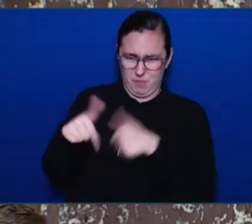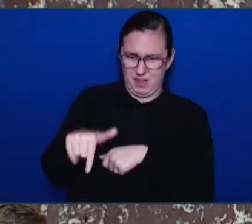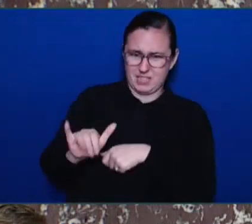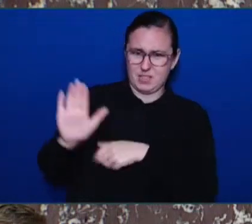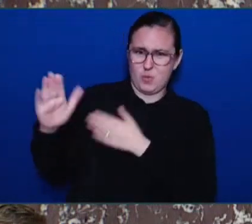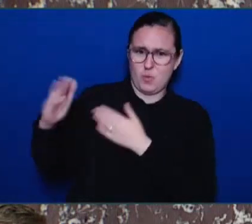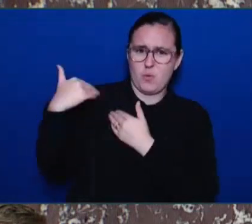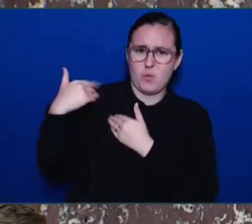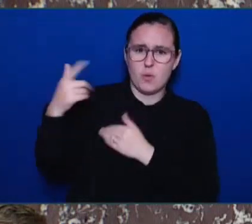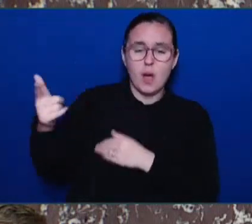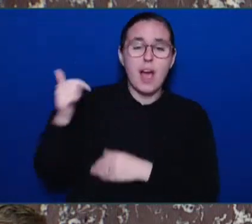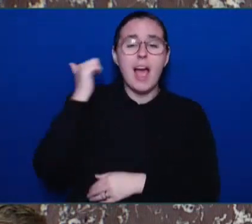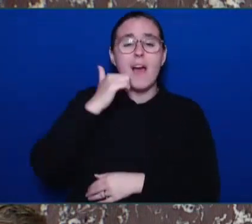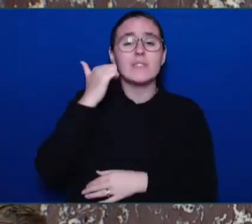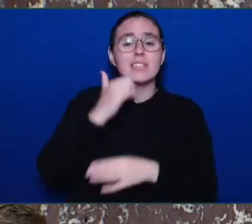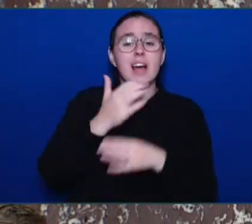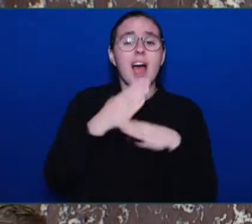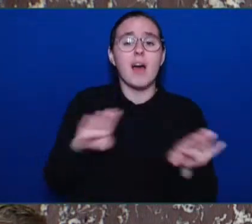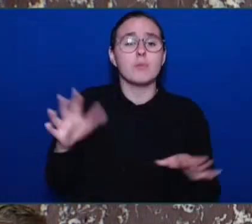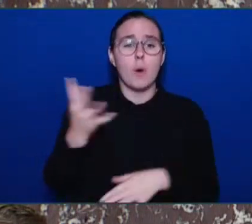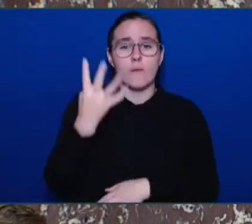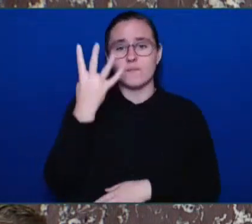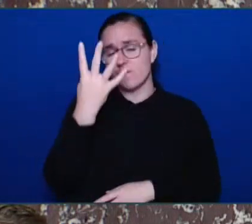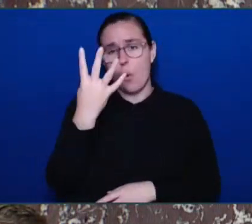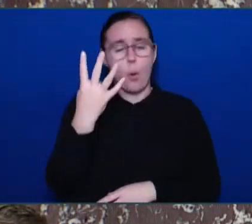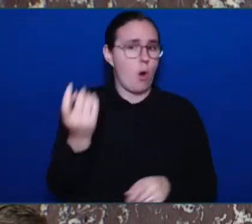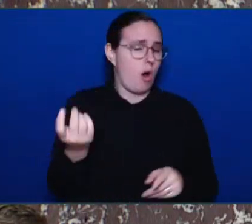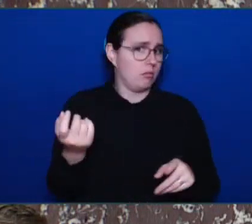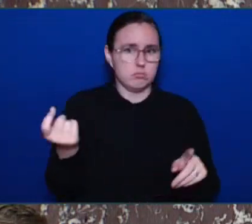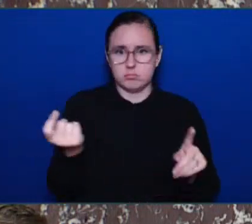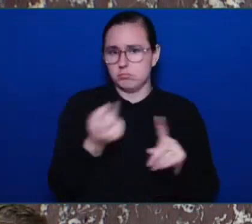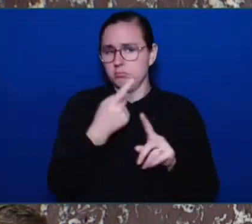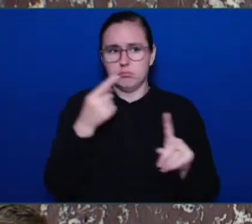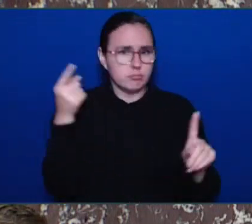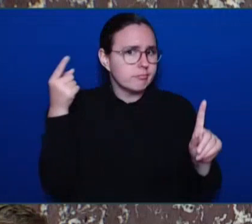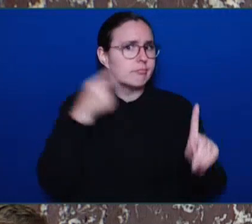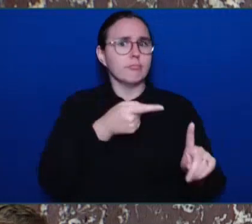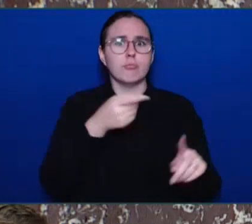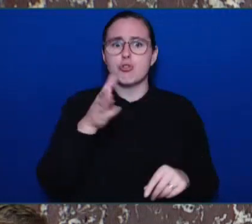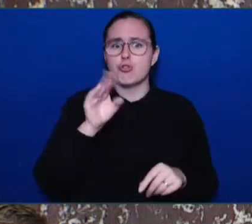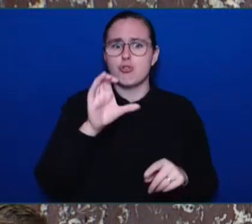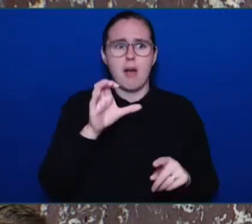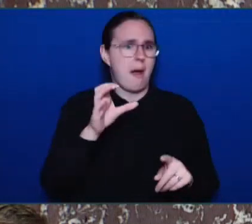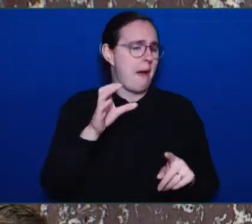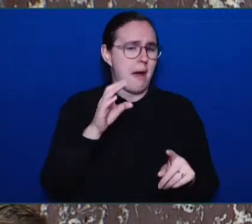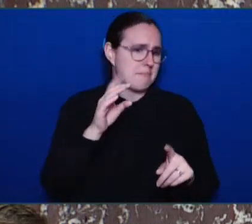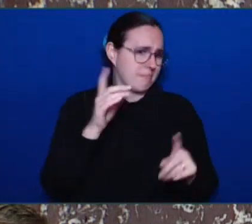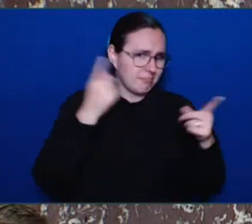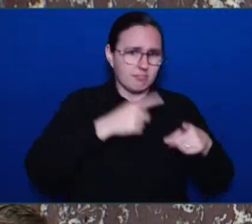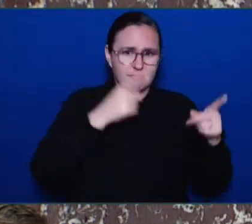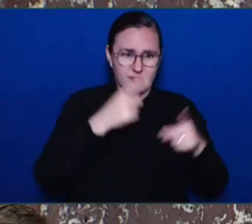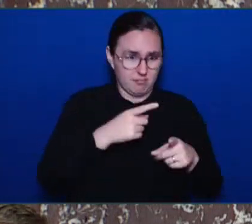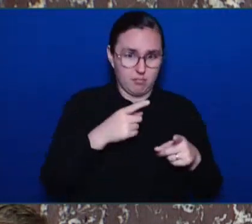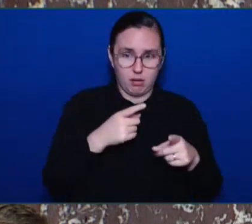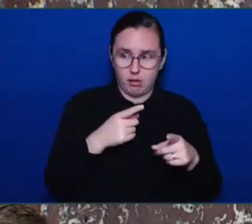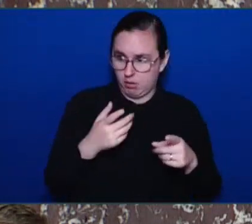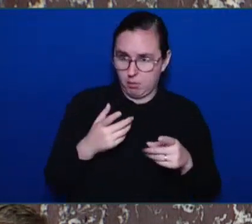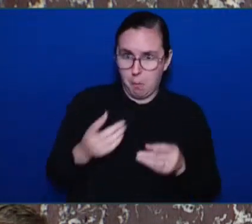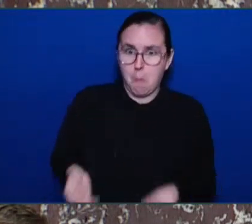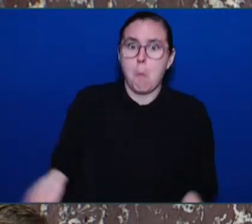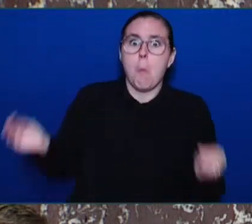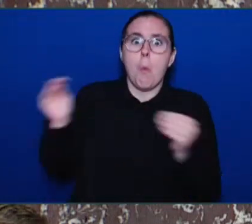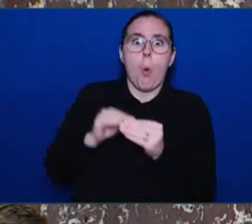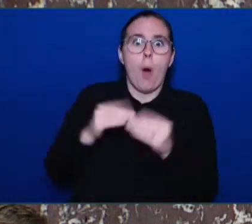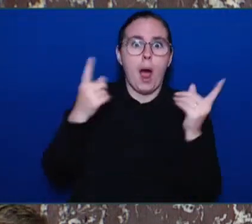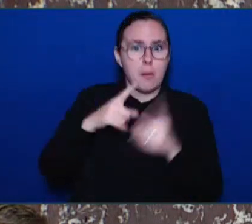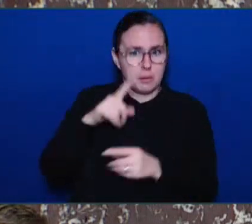more violent every single day under this soft-on-crime Premier's watch. Serious assaults involving weapons or bodily harm in